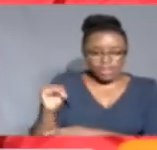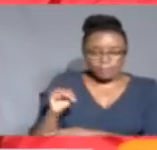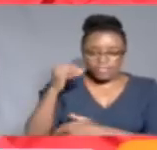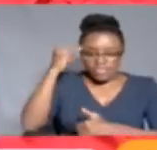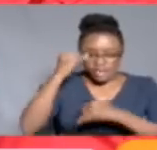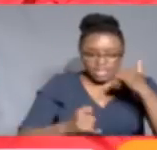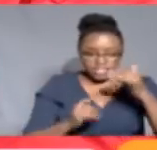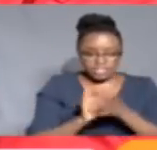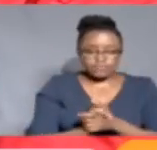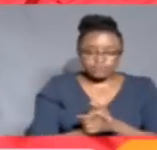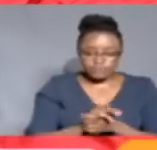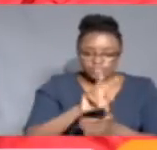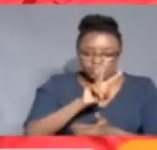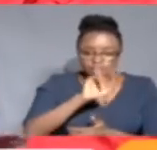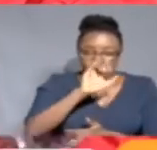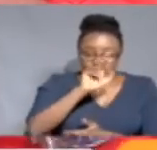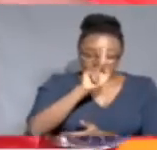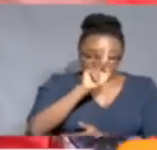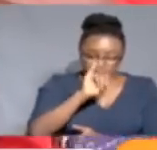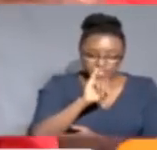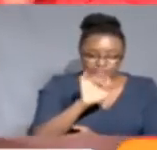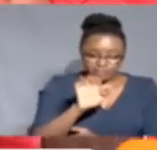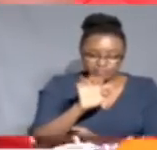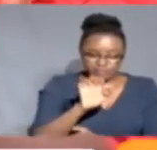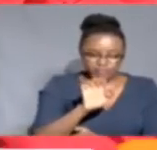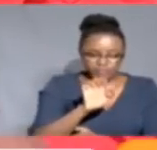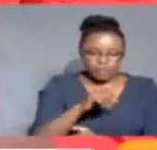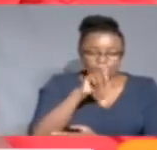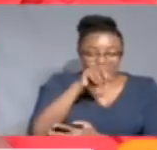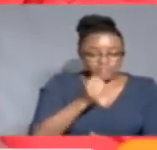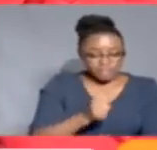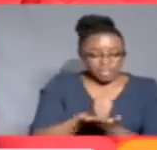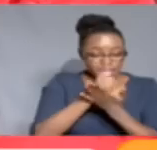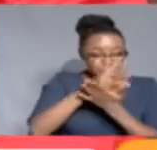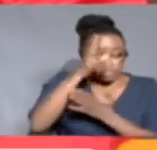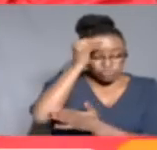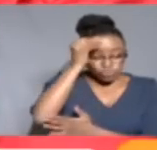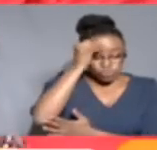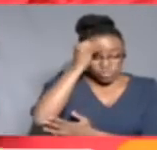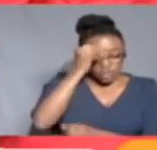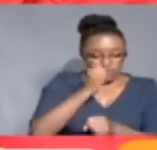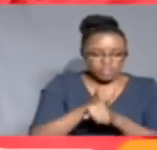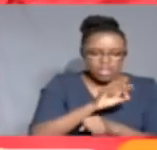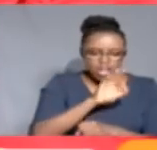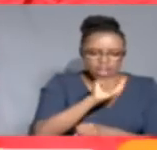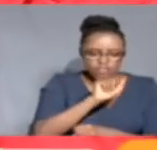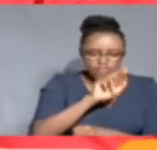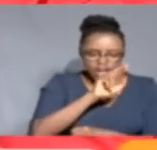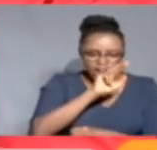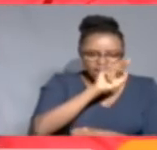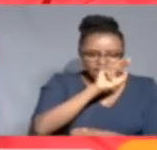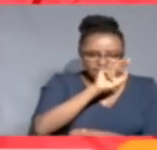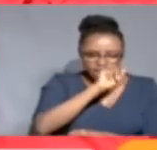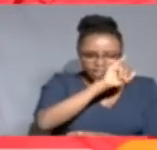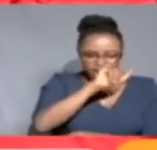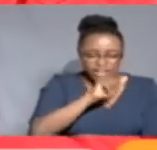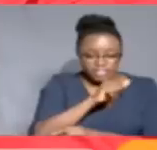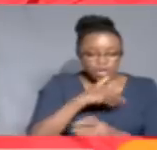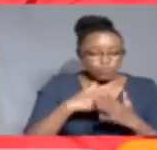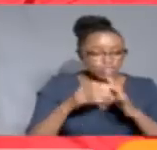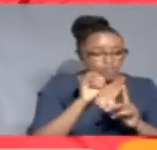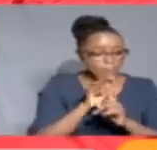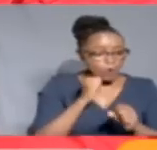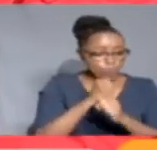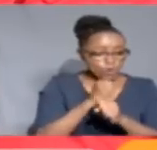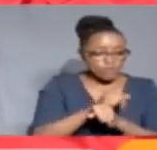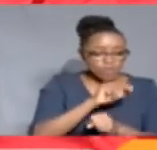last one, Vicky, we have to help them learn, and through Faraja and others, this mentorship we are doing with